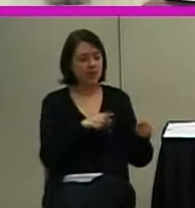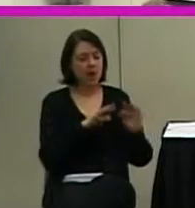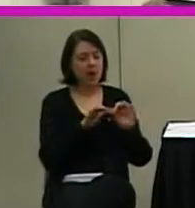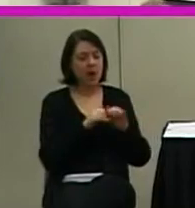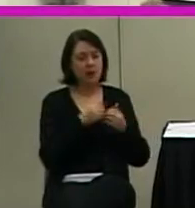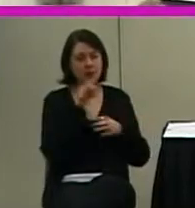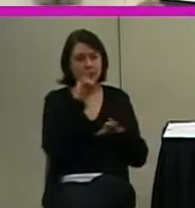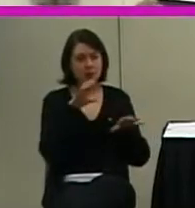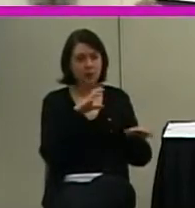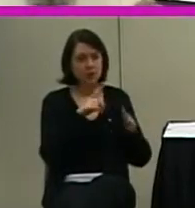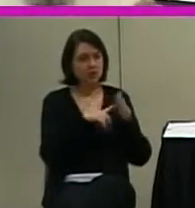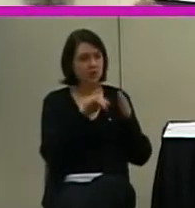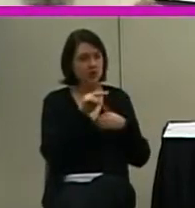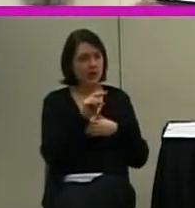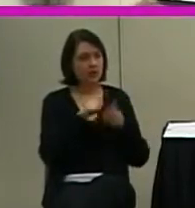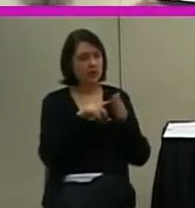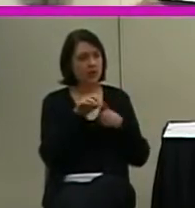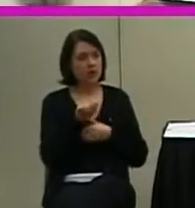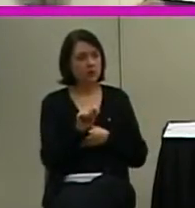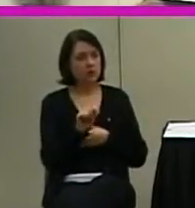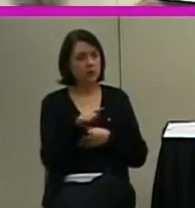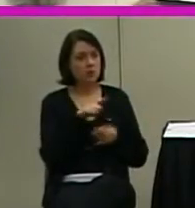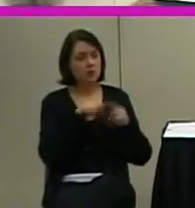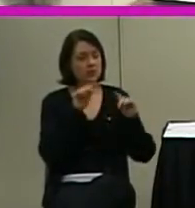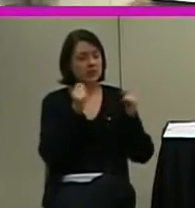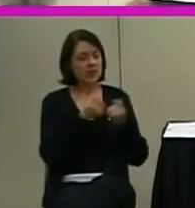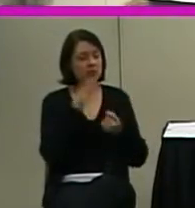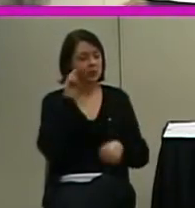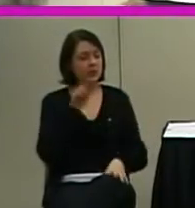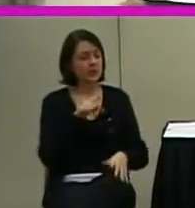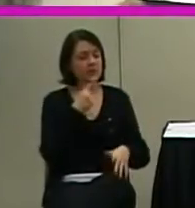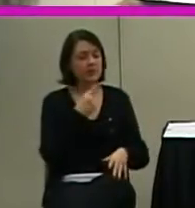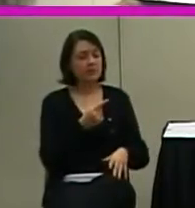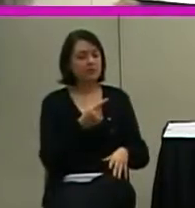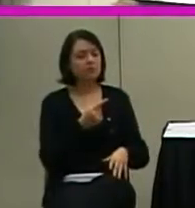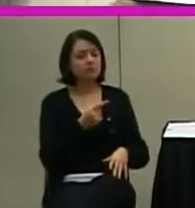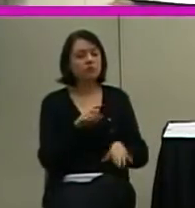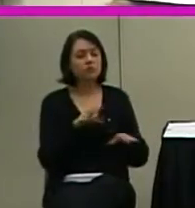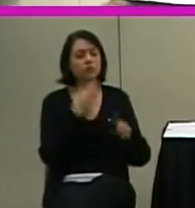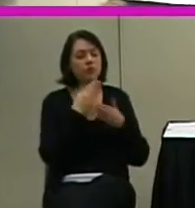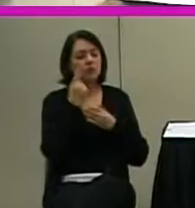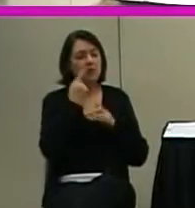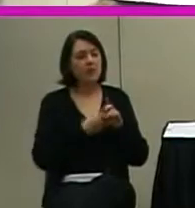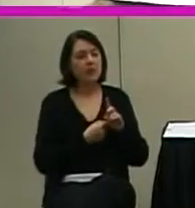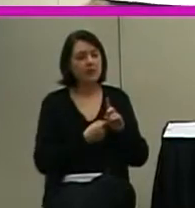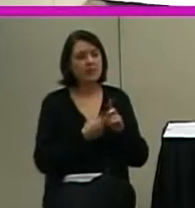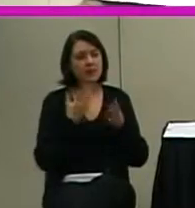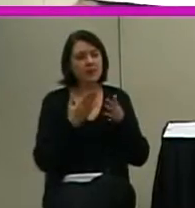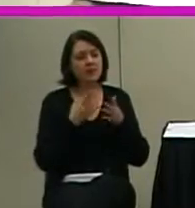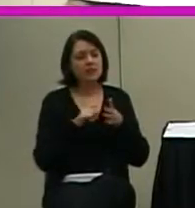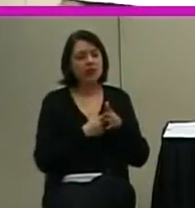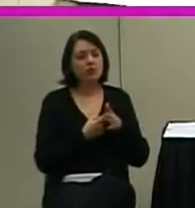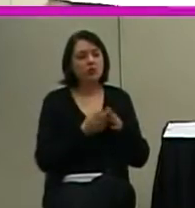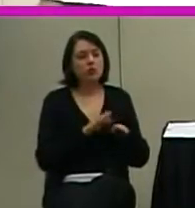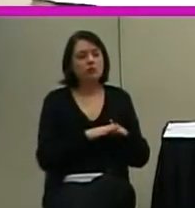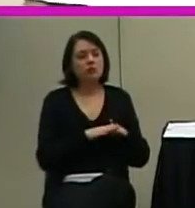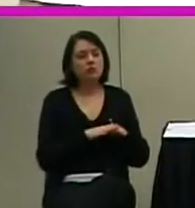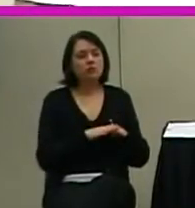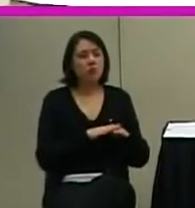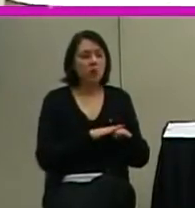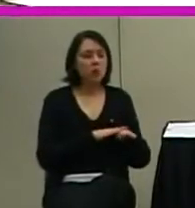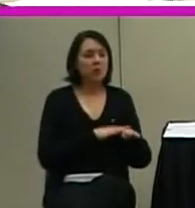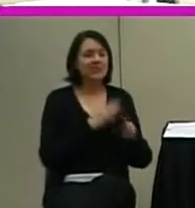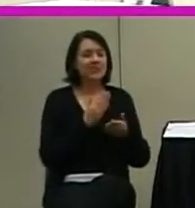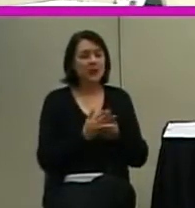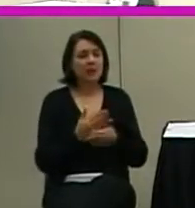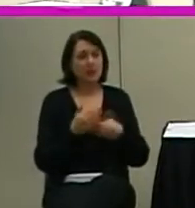our kids on check-in, check-out doing? So when your team looks down the list, you should say, that kid's doing really well for a month. Let's start getting them off. This kid's not doing well